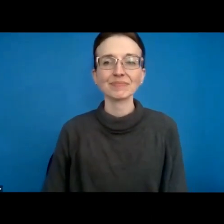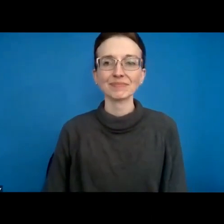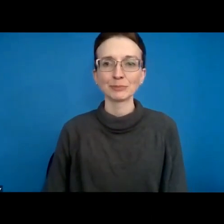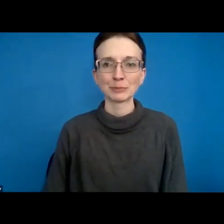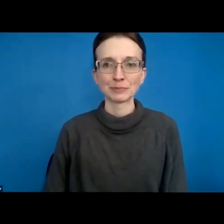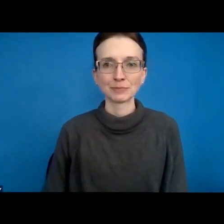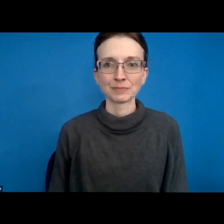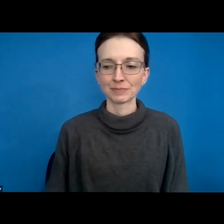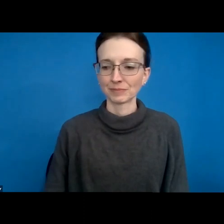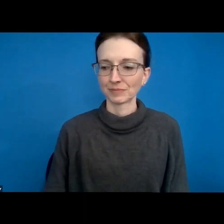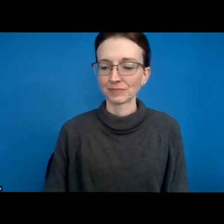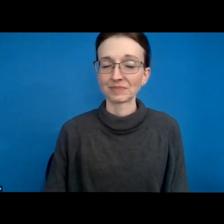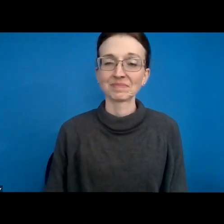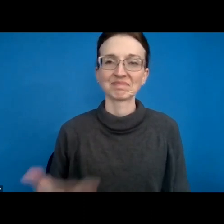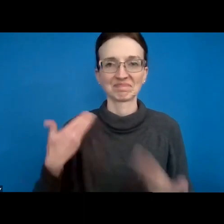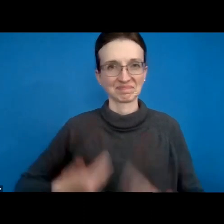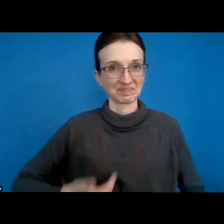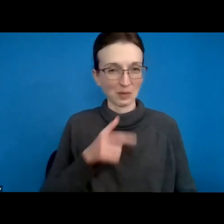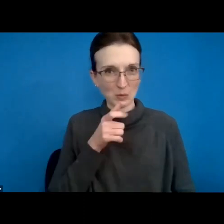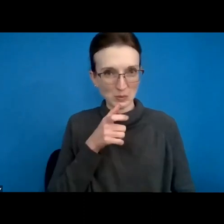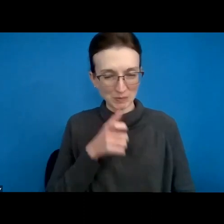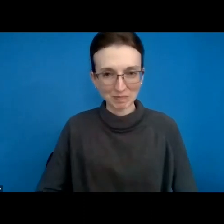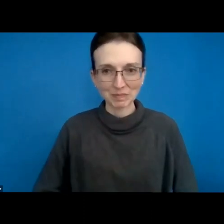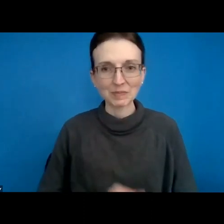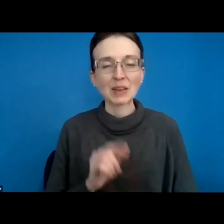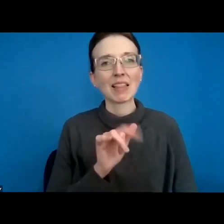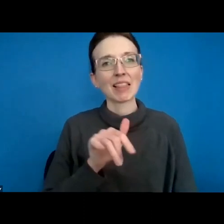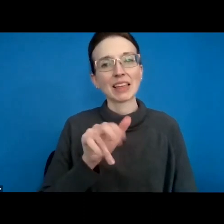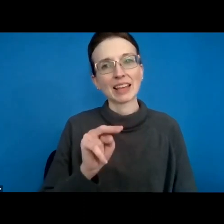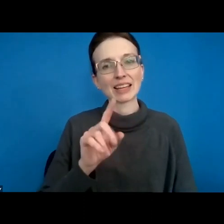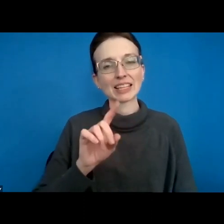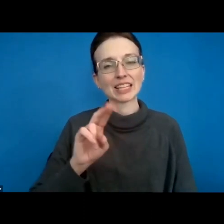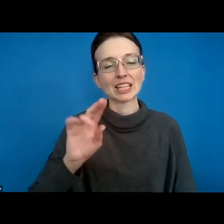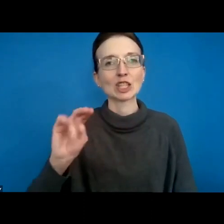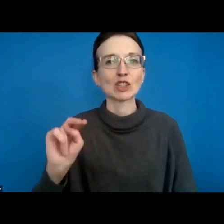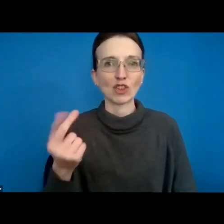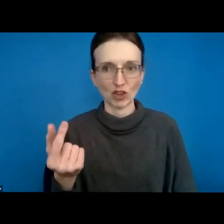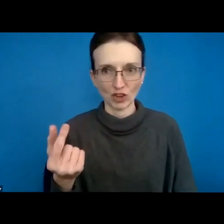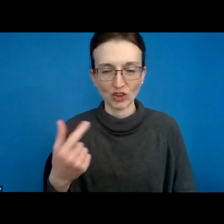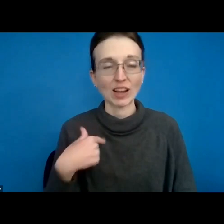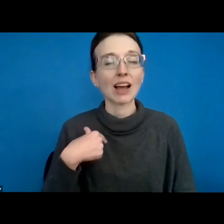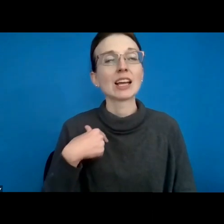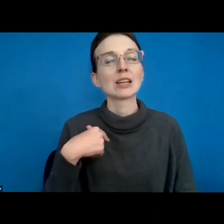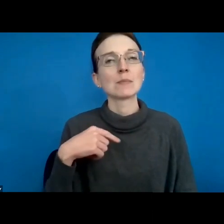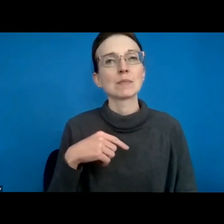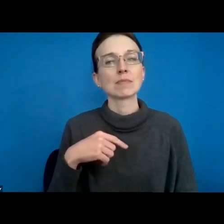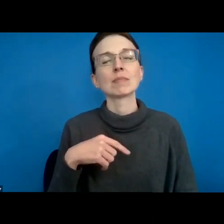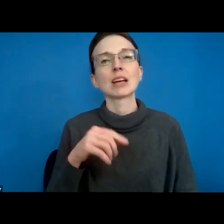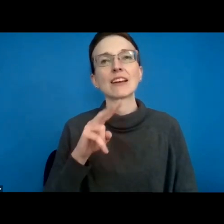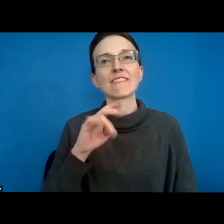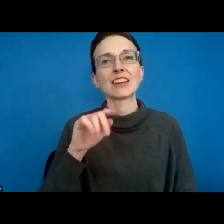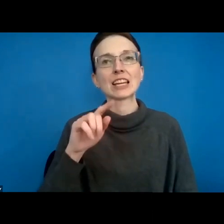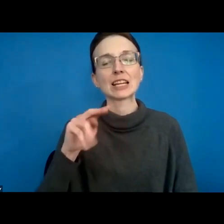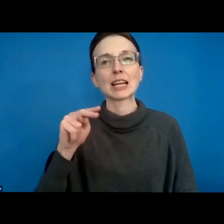I first want to introduce myself. I am Lillian Duong. I am a Vietnamese